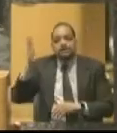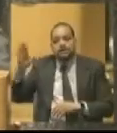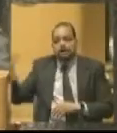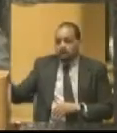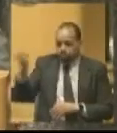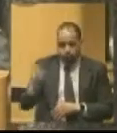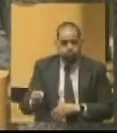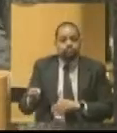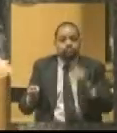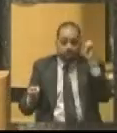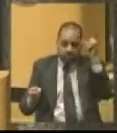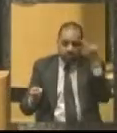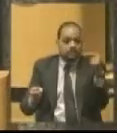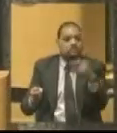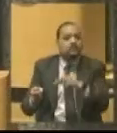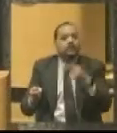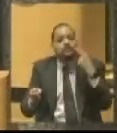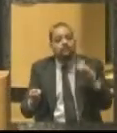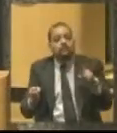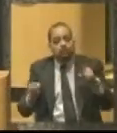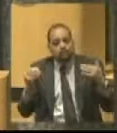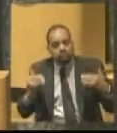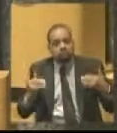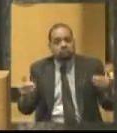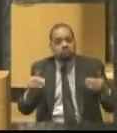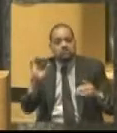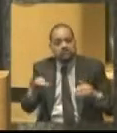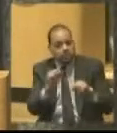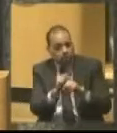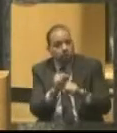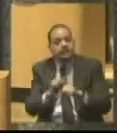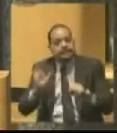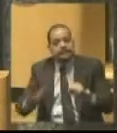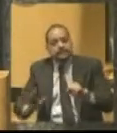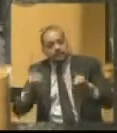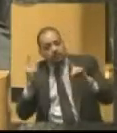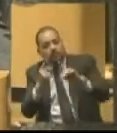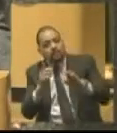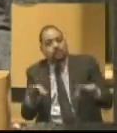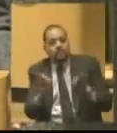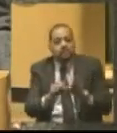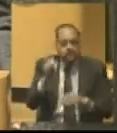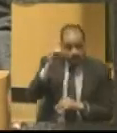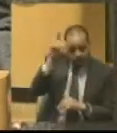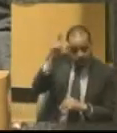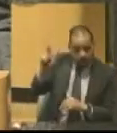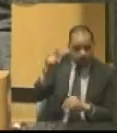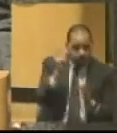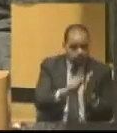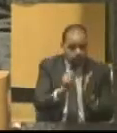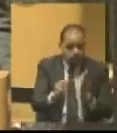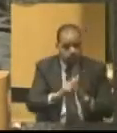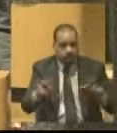this place to do what had to be done. It was his destiny. Lincoln, Emerson wrote, quote, has been permitted to do more for